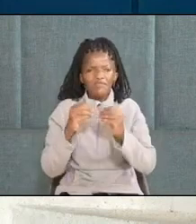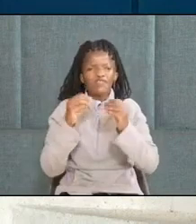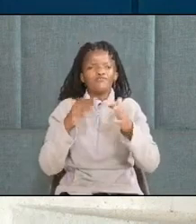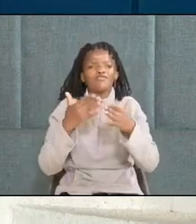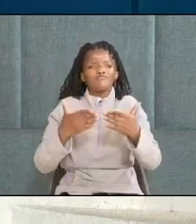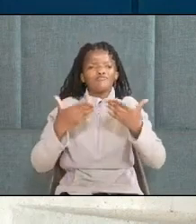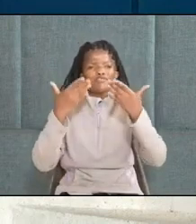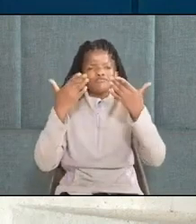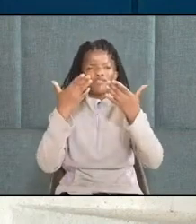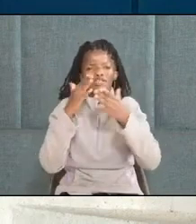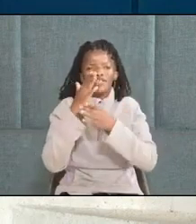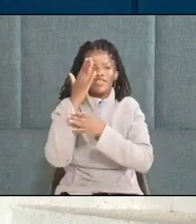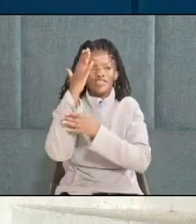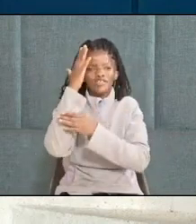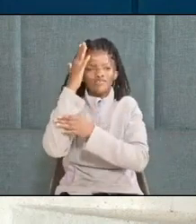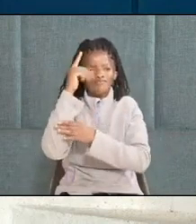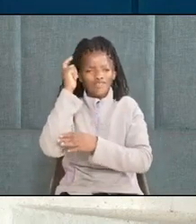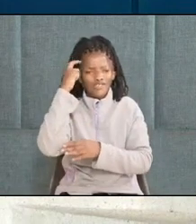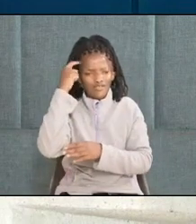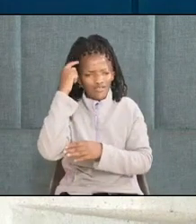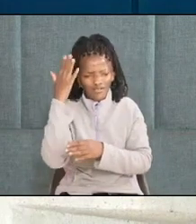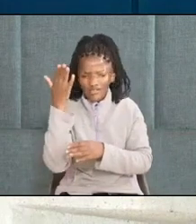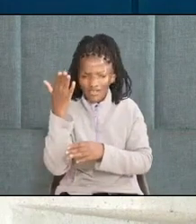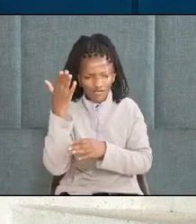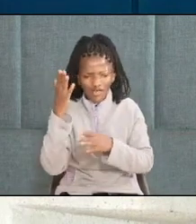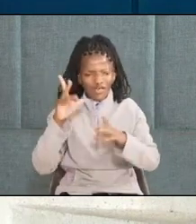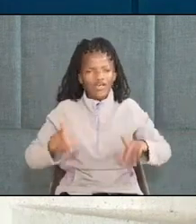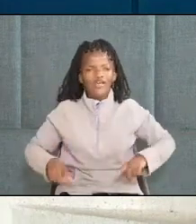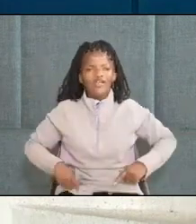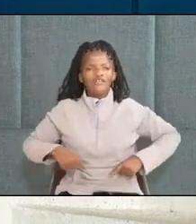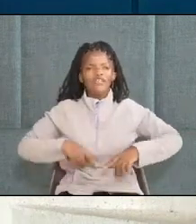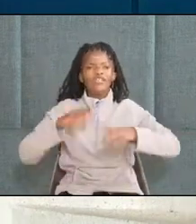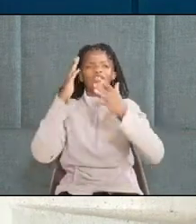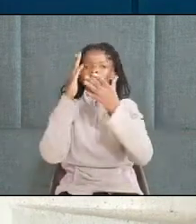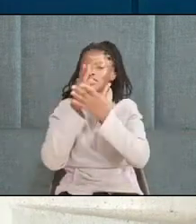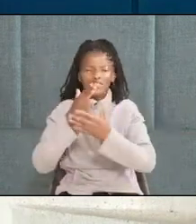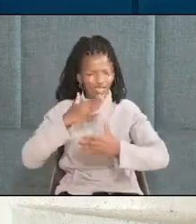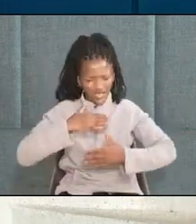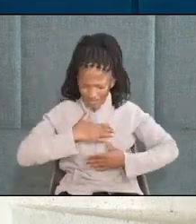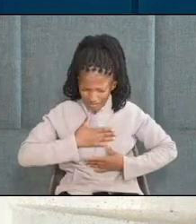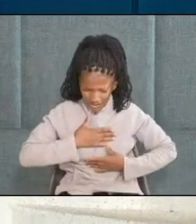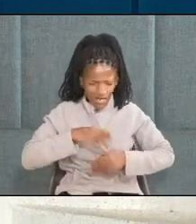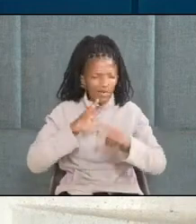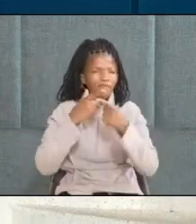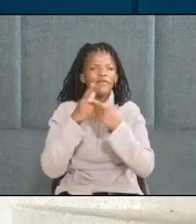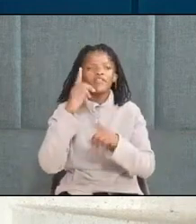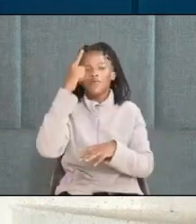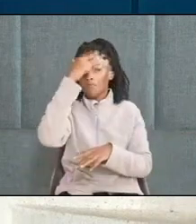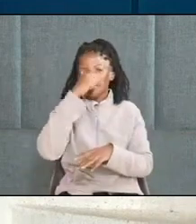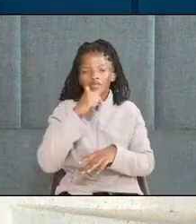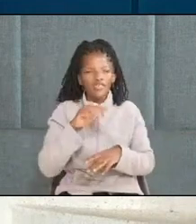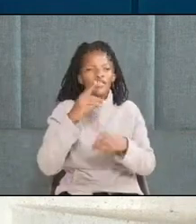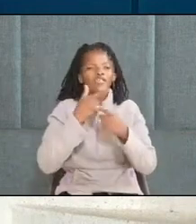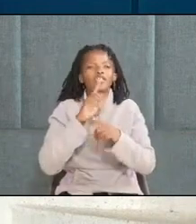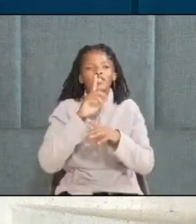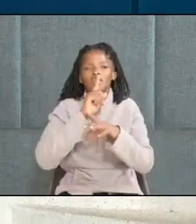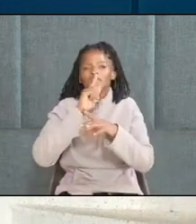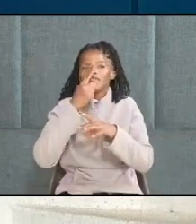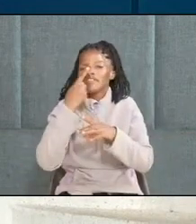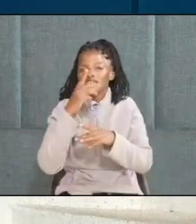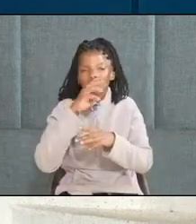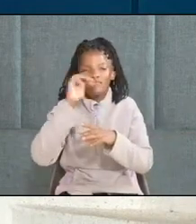them. In his mind, he thought they were alike, sincere and honest, but blinded. He addressed them